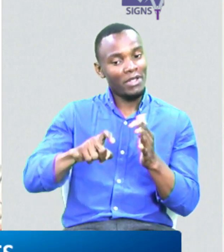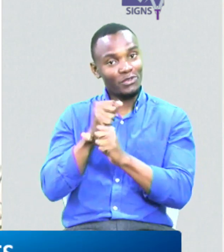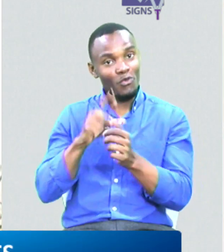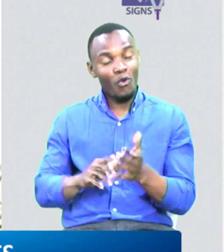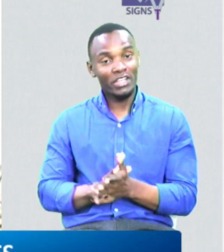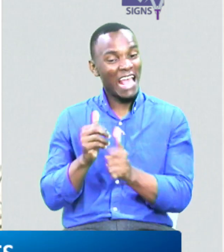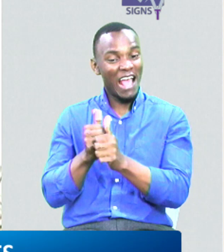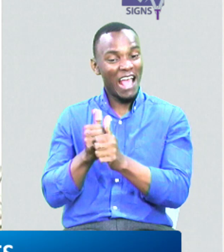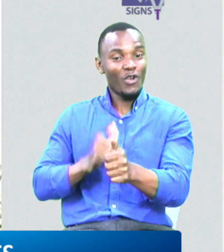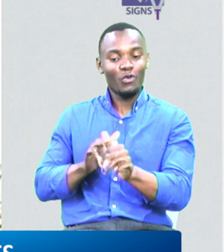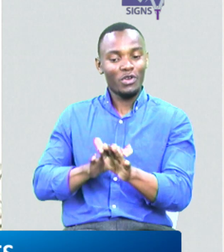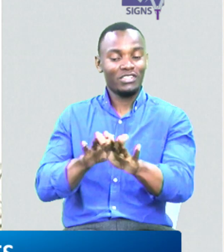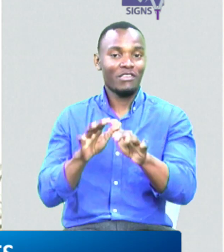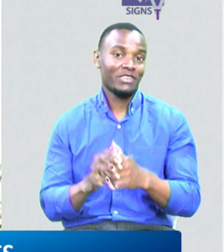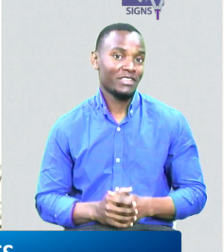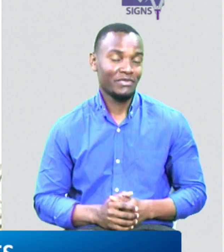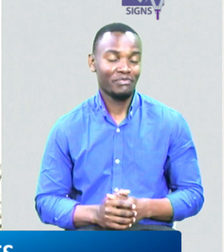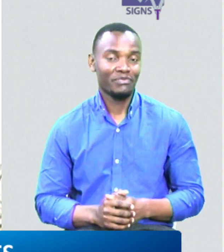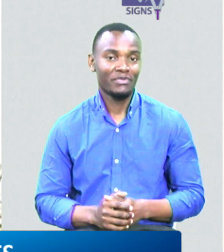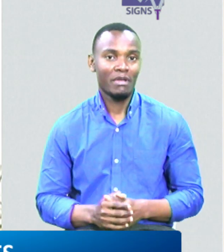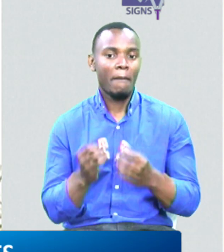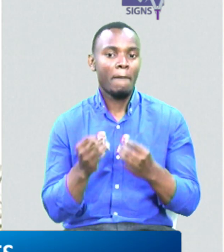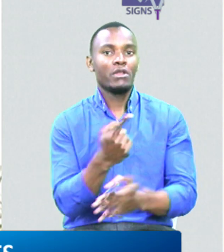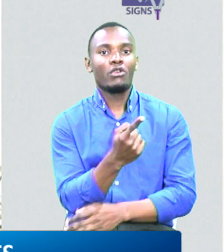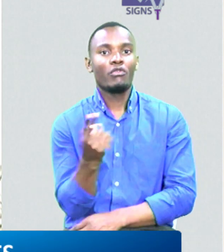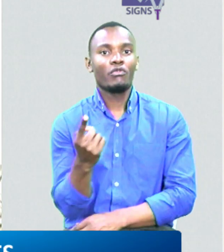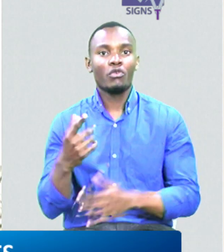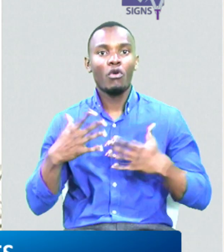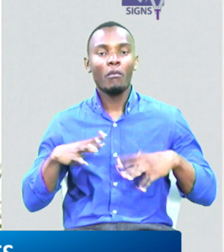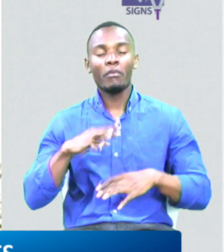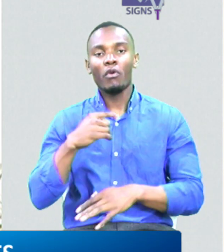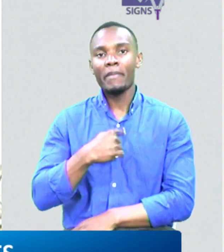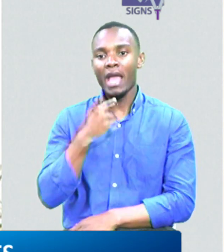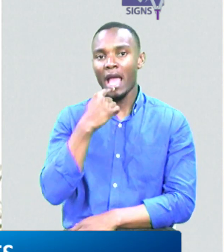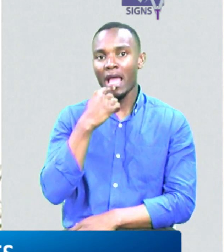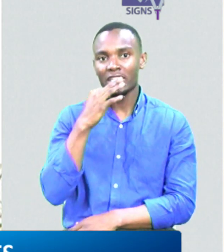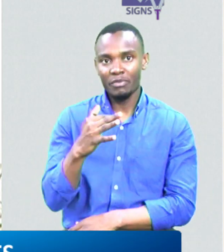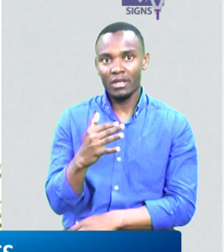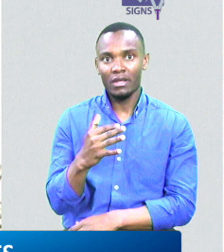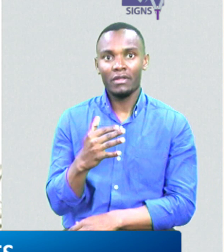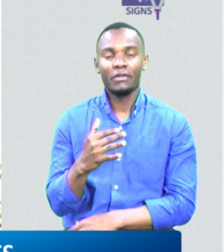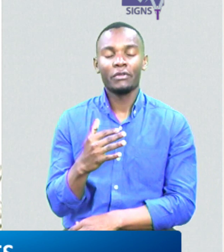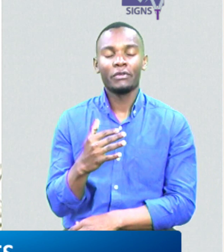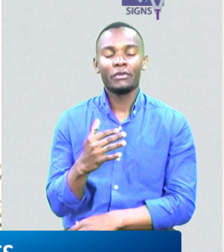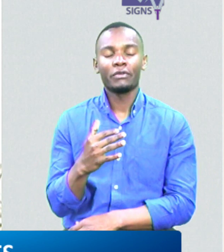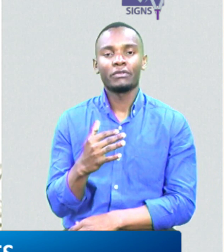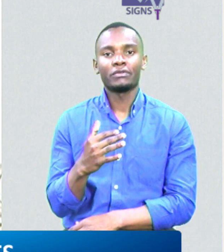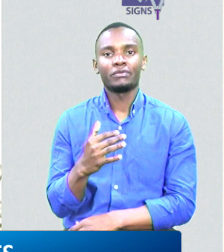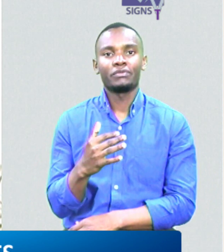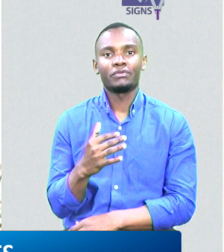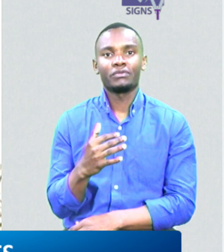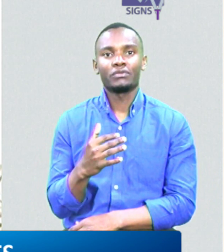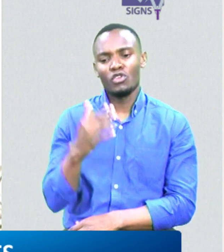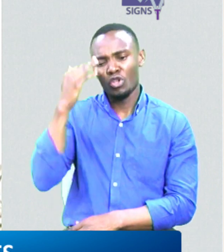na ndiye rais wa Jamhuri ya Kenya. Wewe umechelewa ukiwa kuona nani? Who else have you gone to see? One of the things we need to learn in our performance contract is